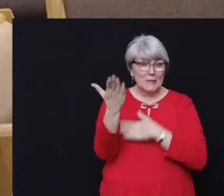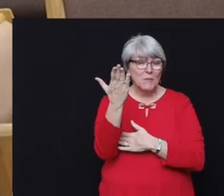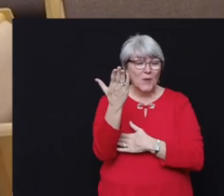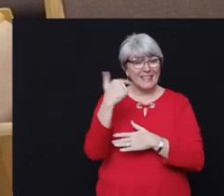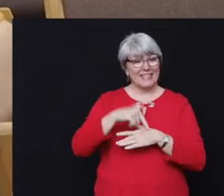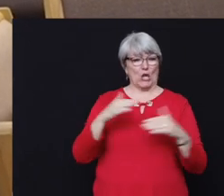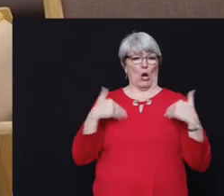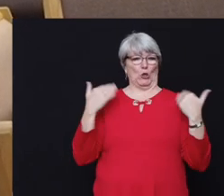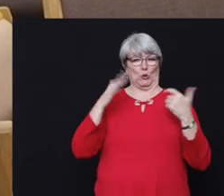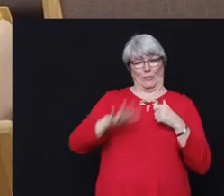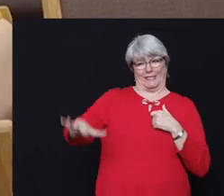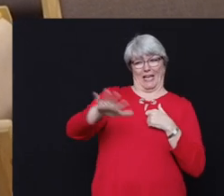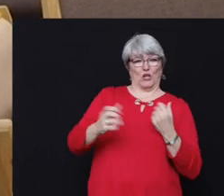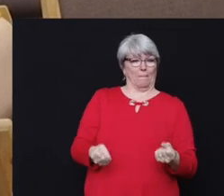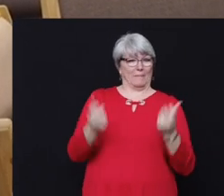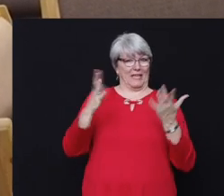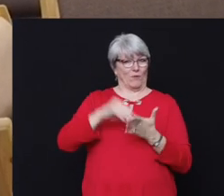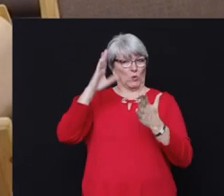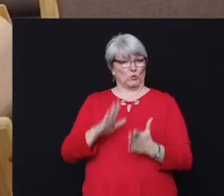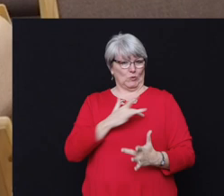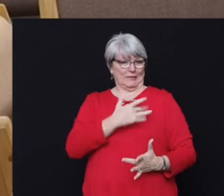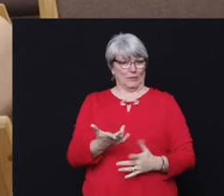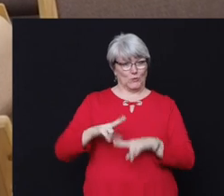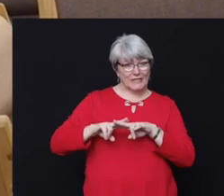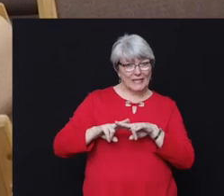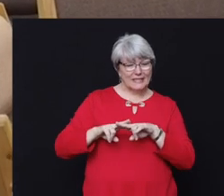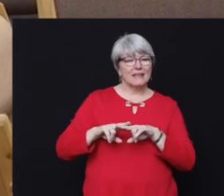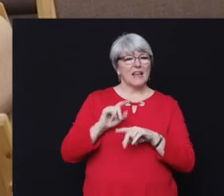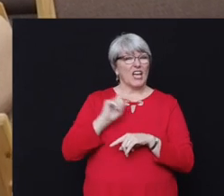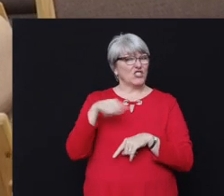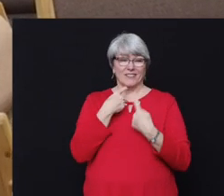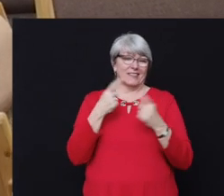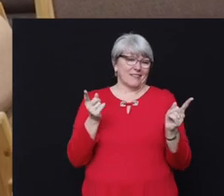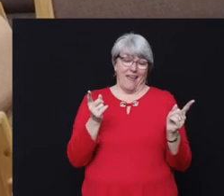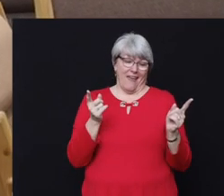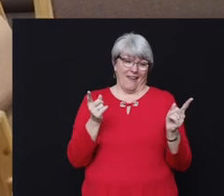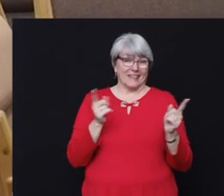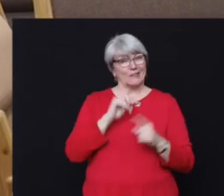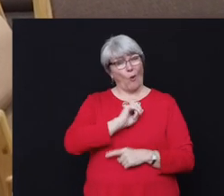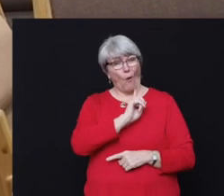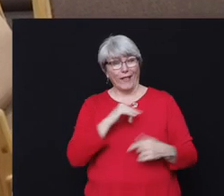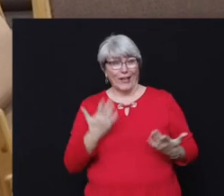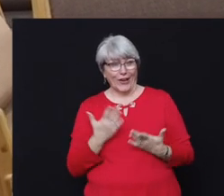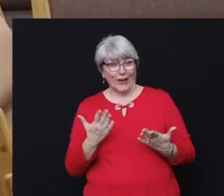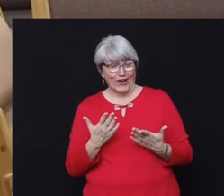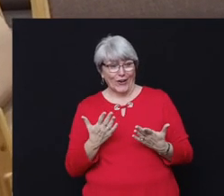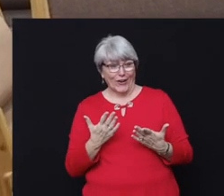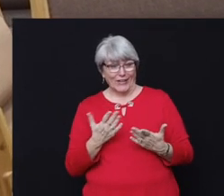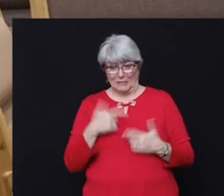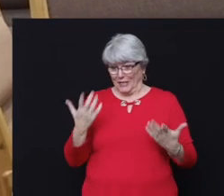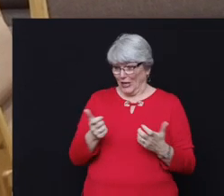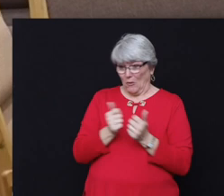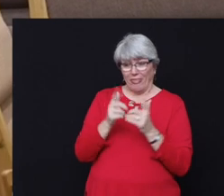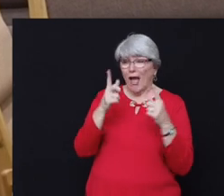is our youth section where many of our students normally sit. And I've just got to say, it's lonely to be here and to be here